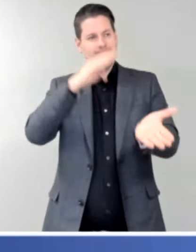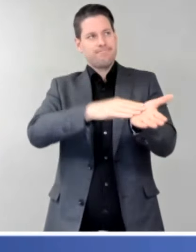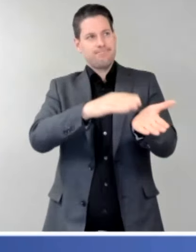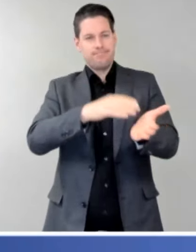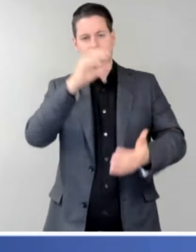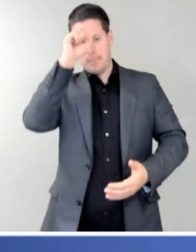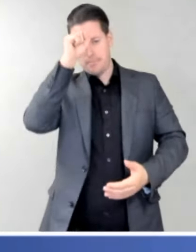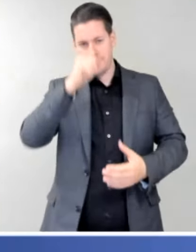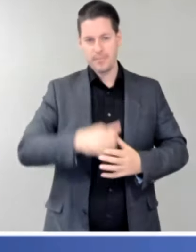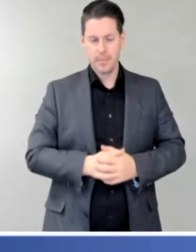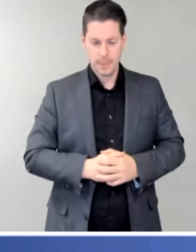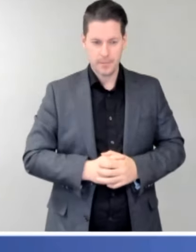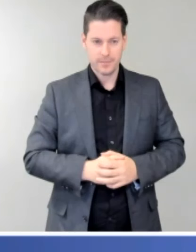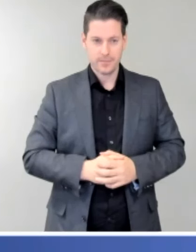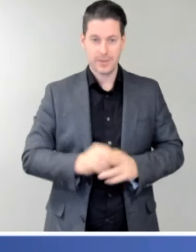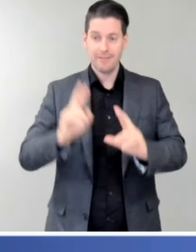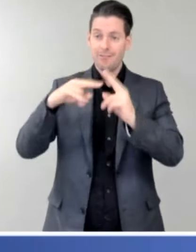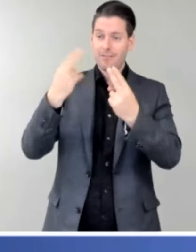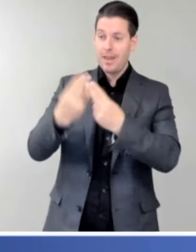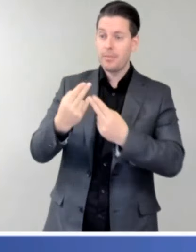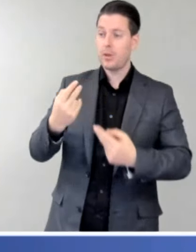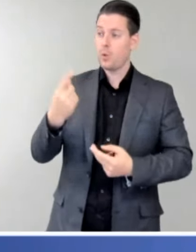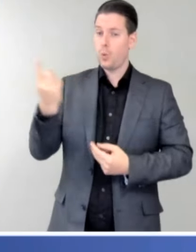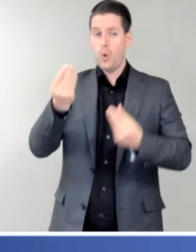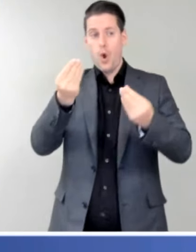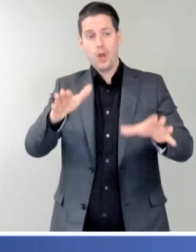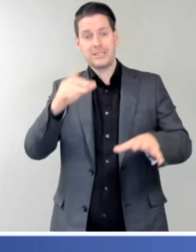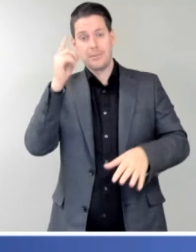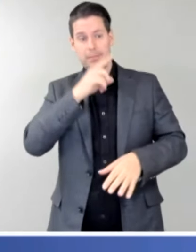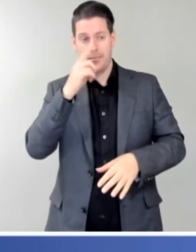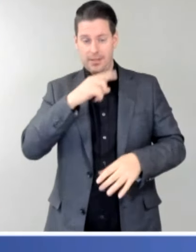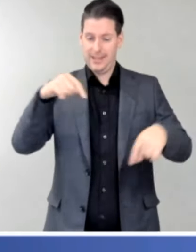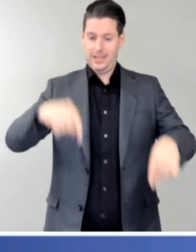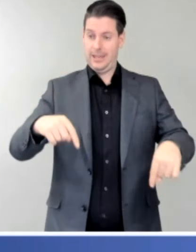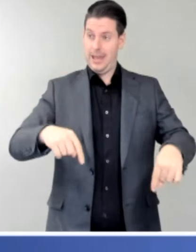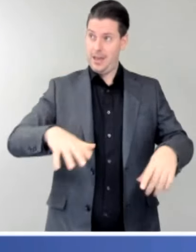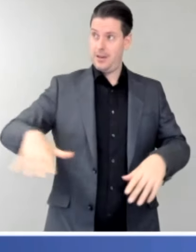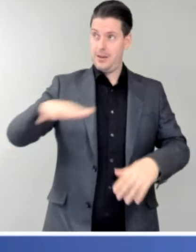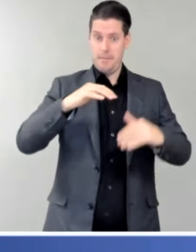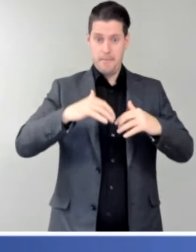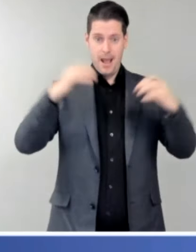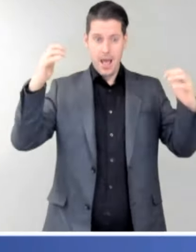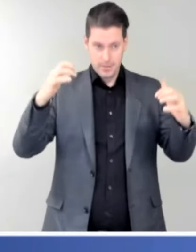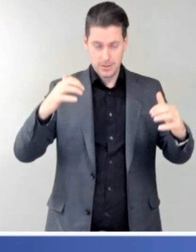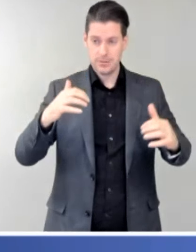loved ones of victims, here in this people's place, your fellow Australians remember and honour